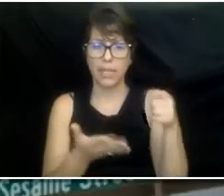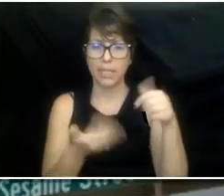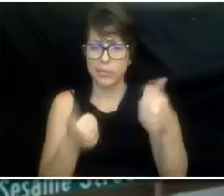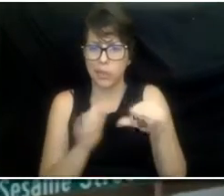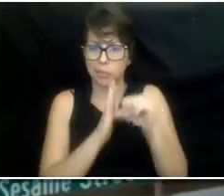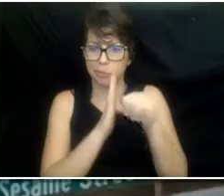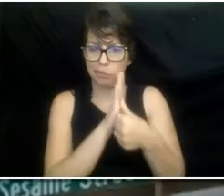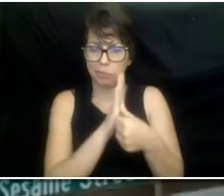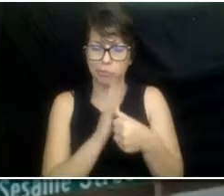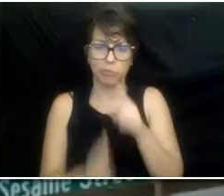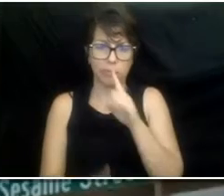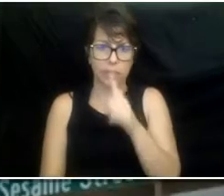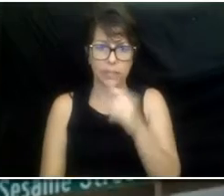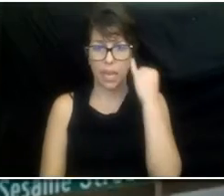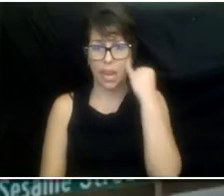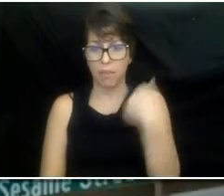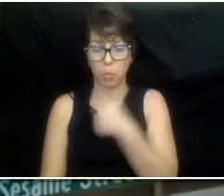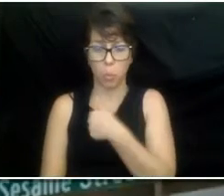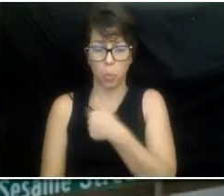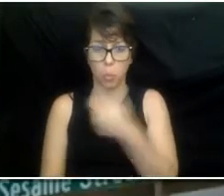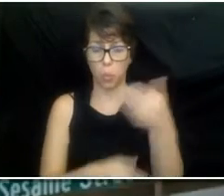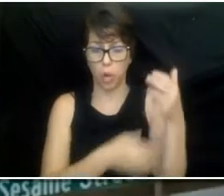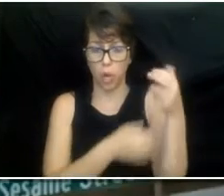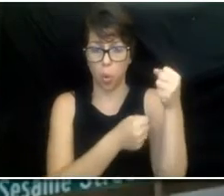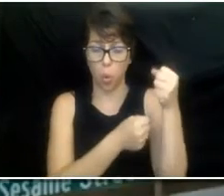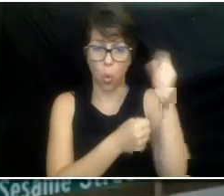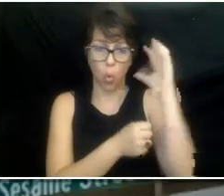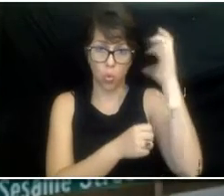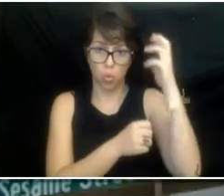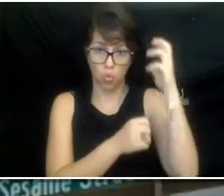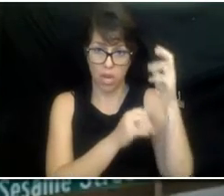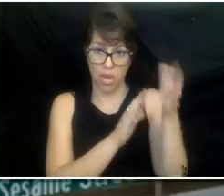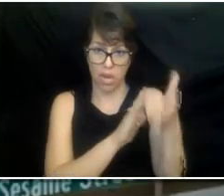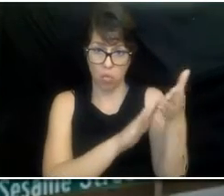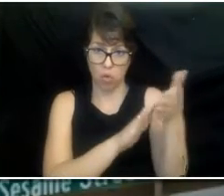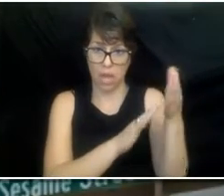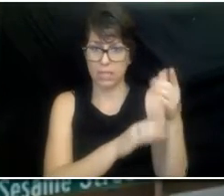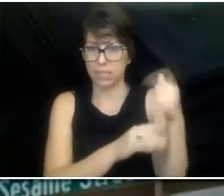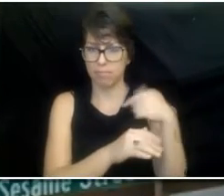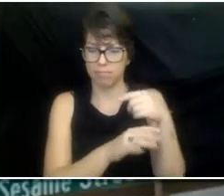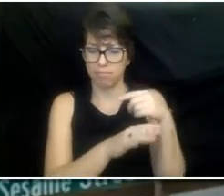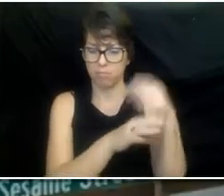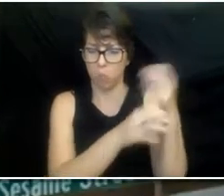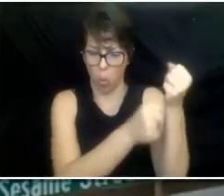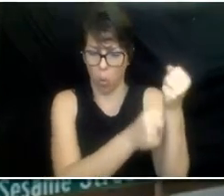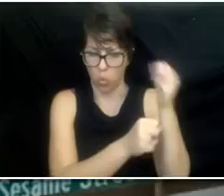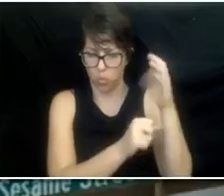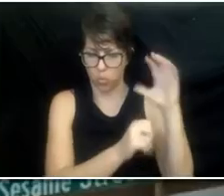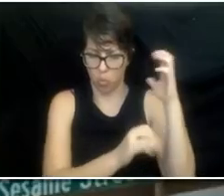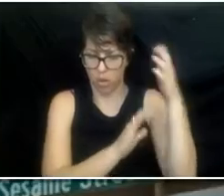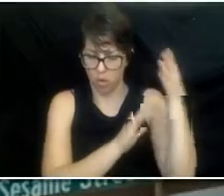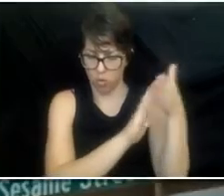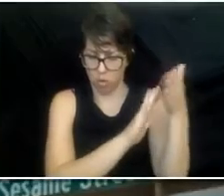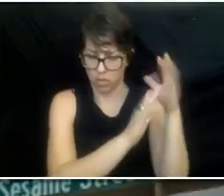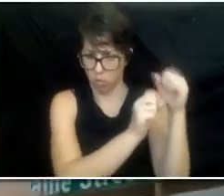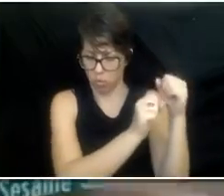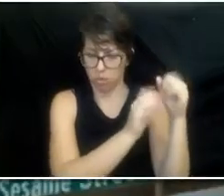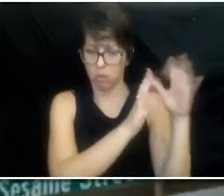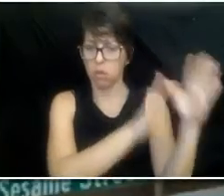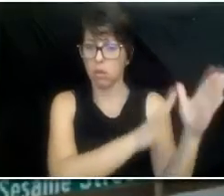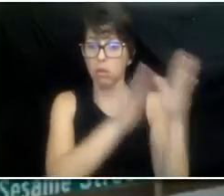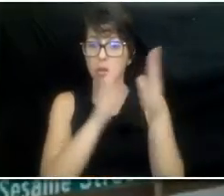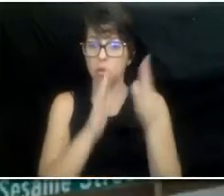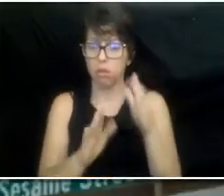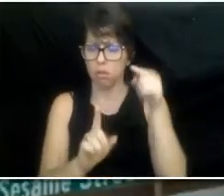arrest is made if the abuser is on site right if he's not on site then you're going to put out a